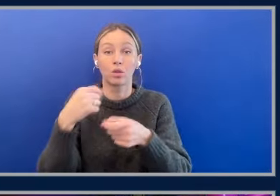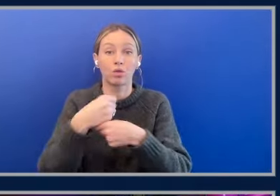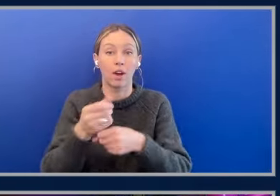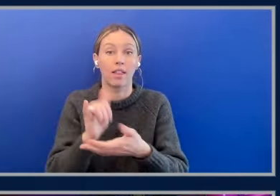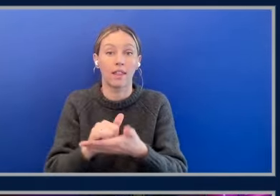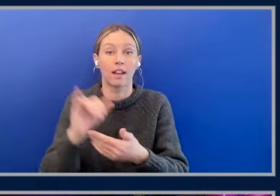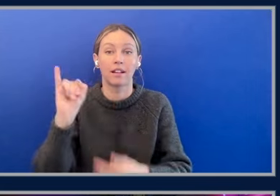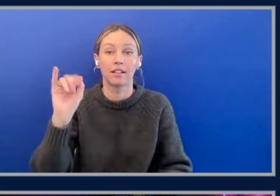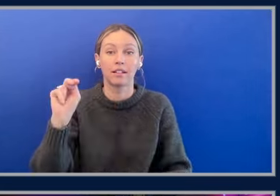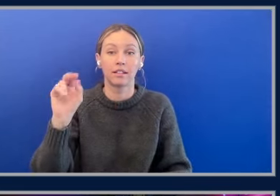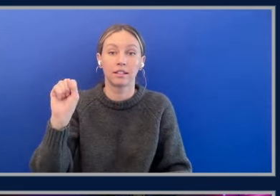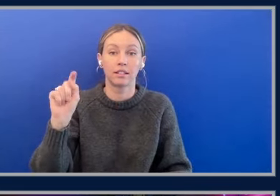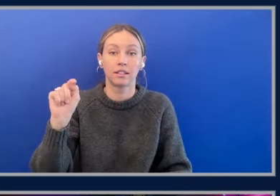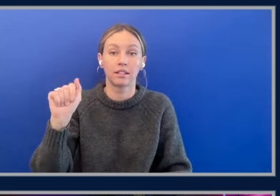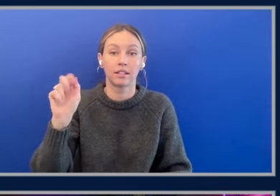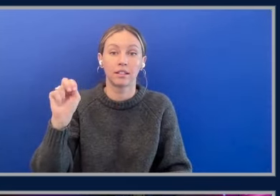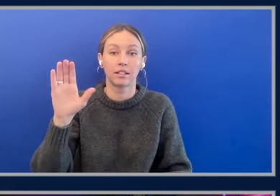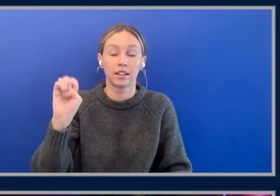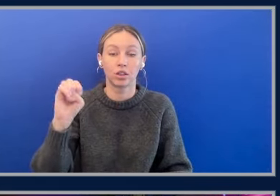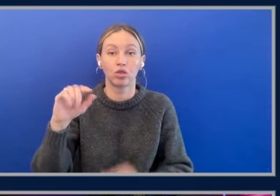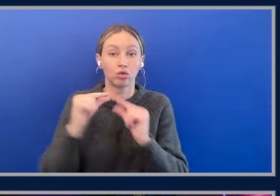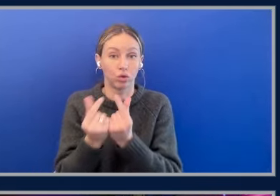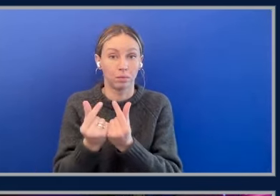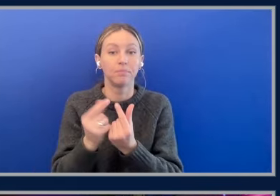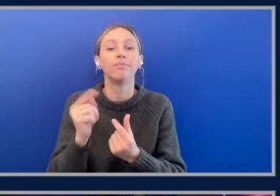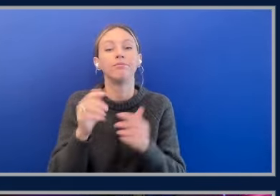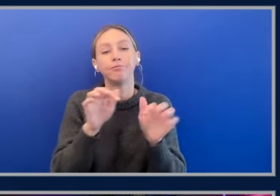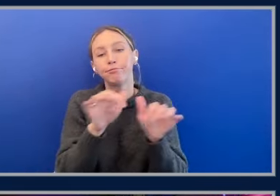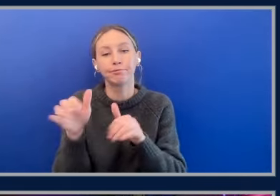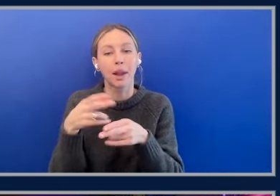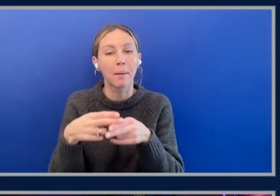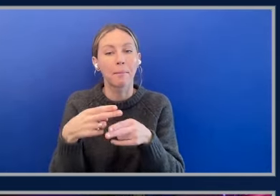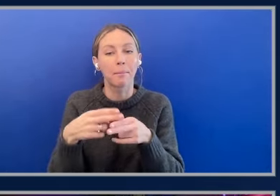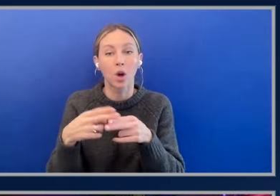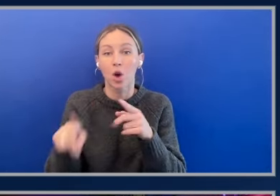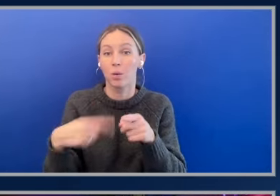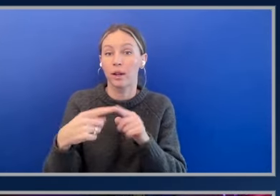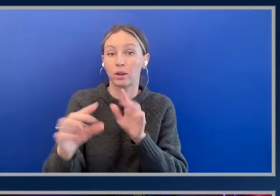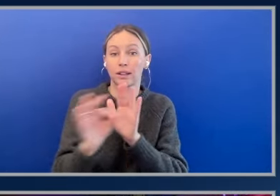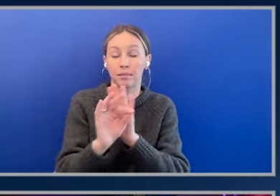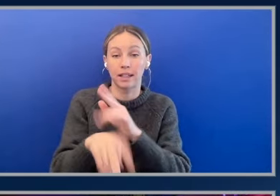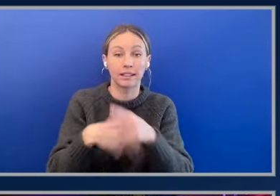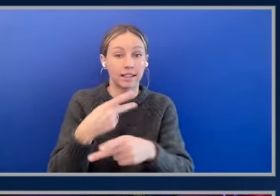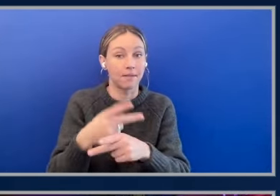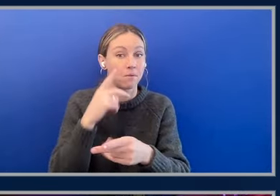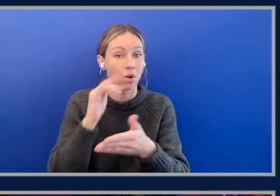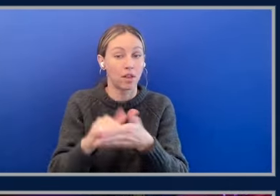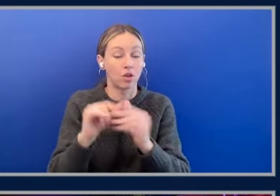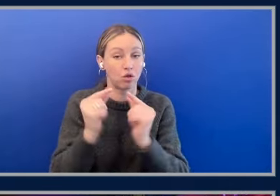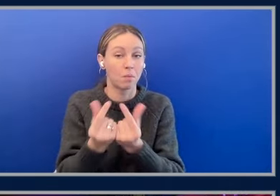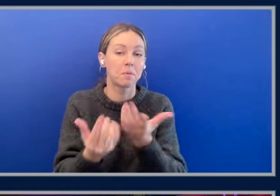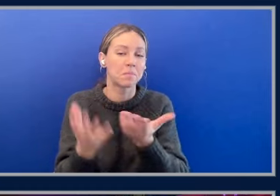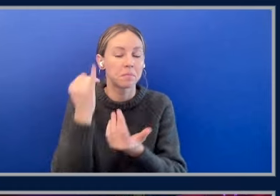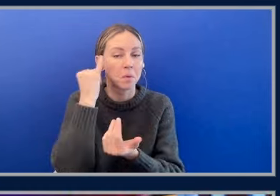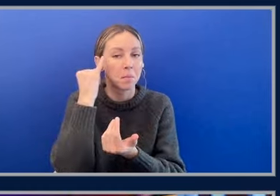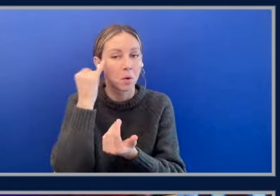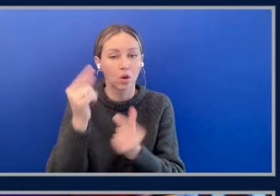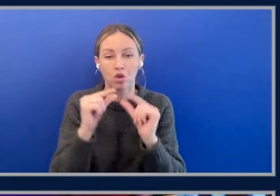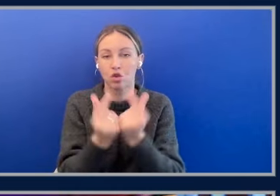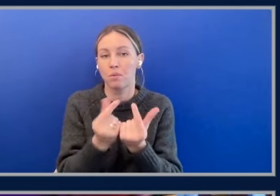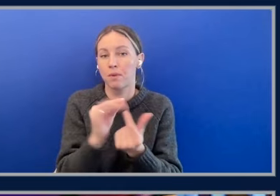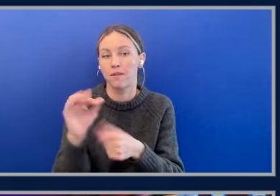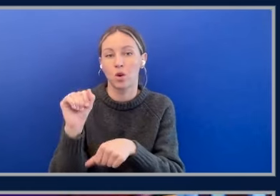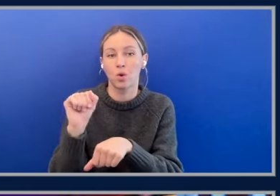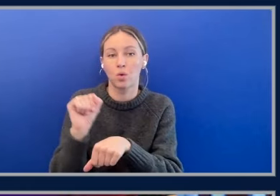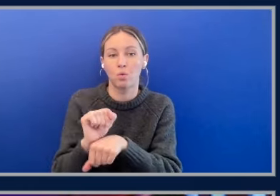mentioning, so you can then put a name. And when you select the instance type for your instance group, let's suppose this is the group of the worker